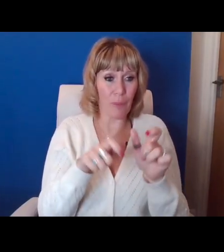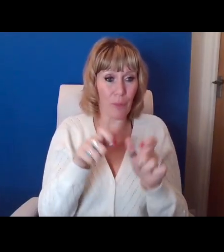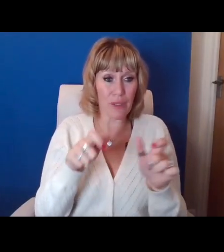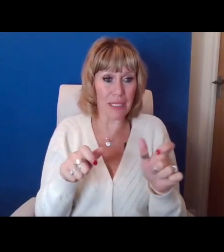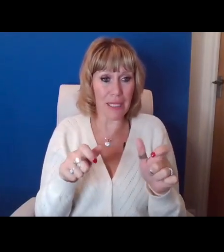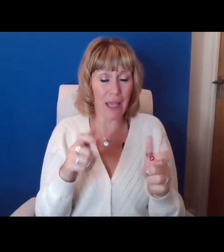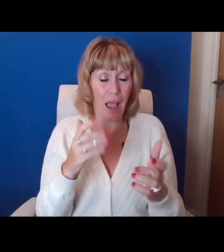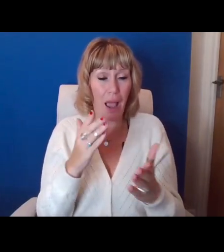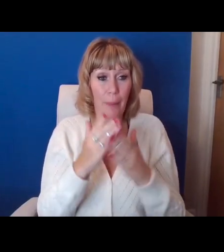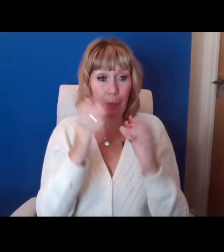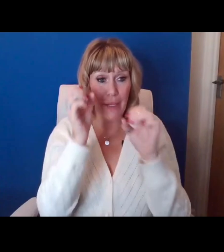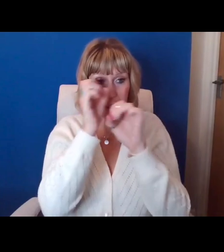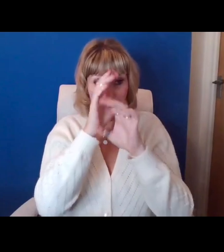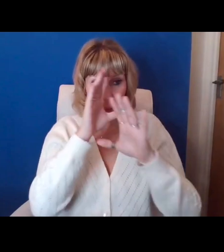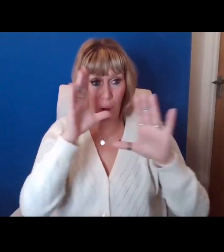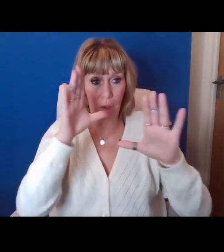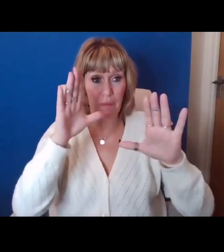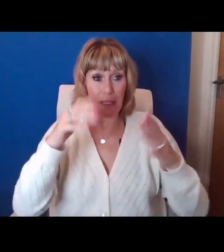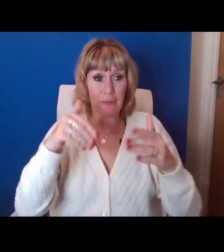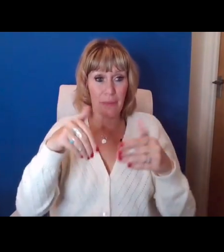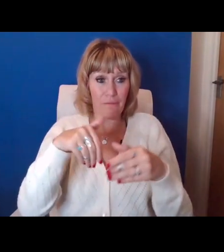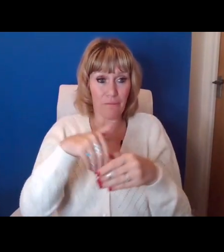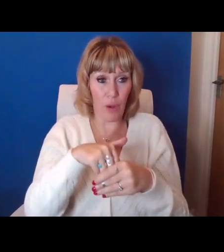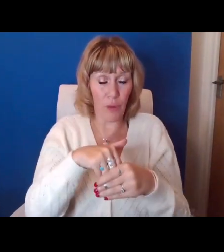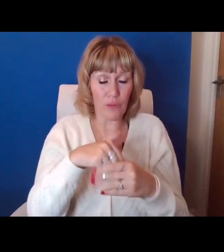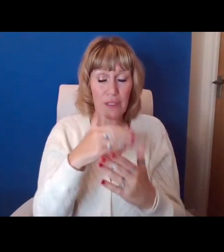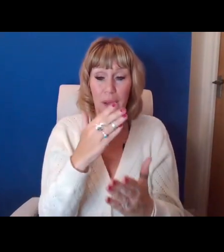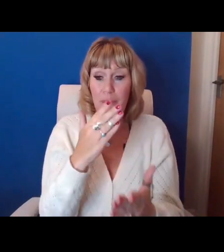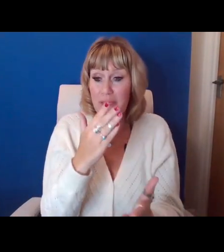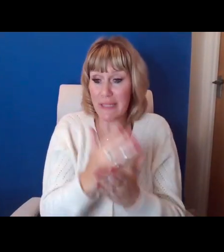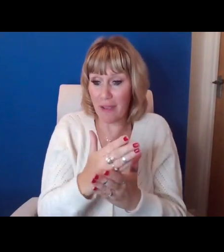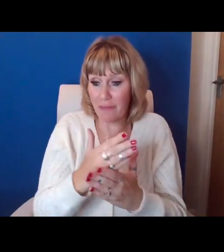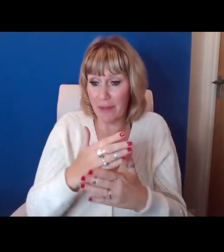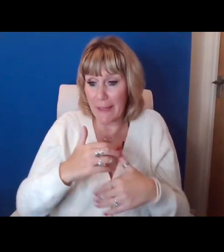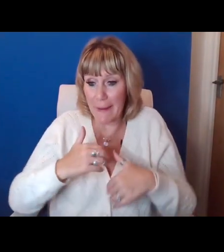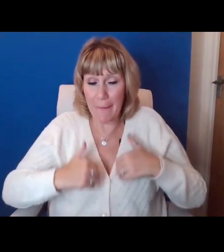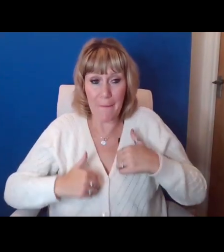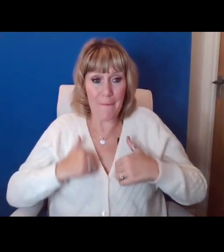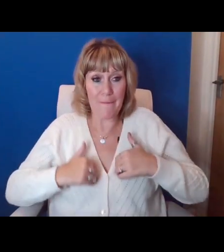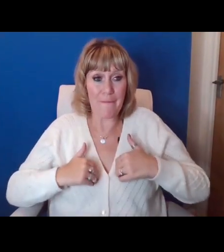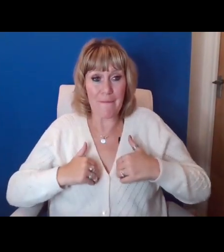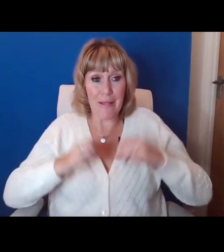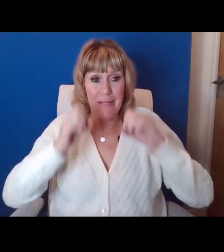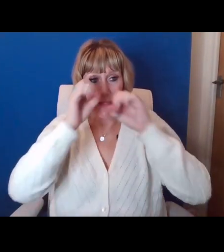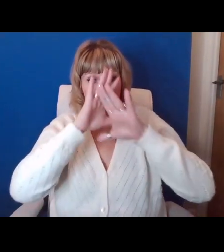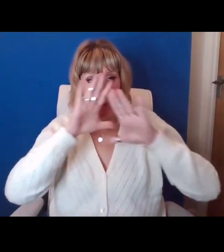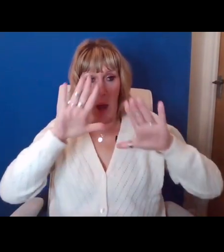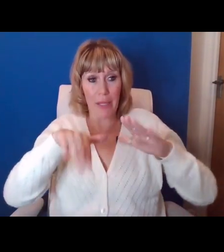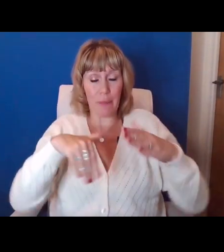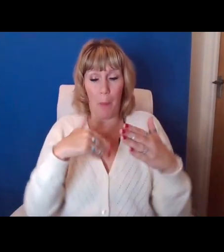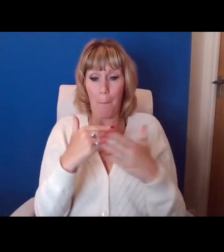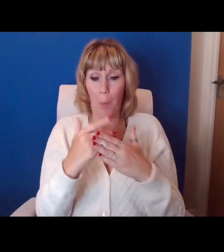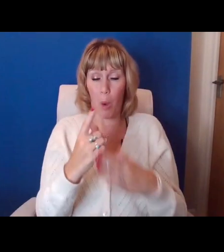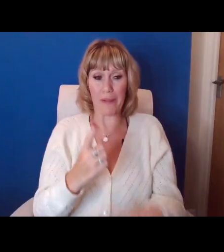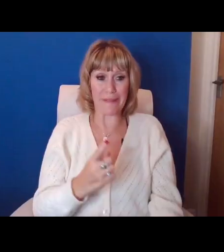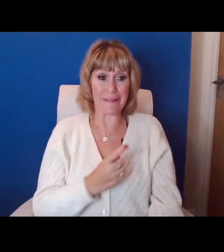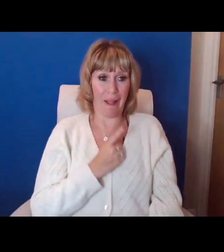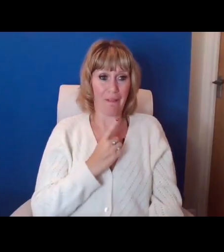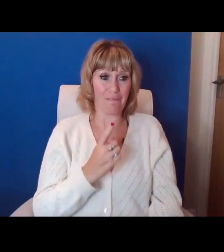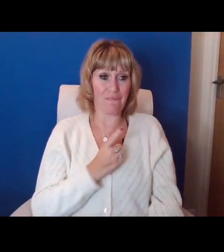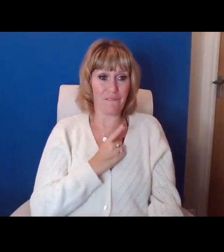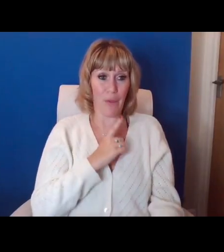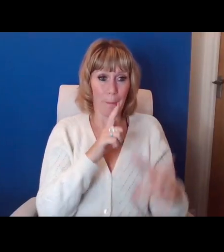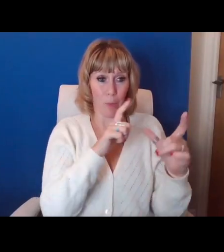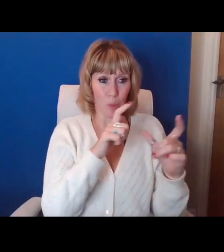to be part of this. And I'm definitely inspired to do more self-portraits now. So